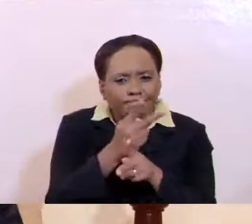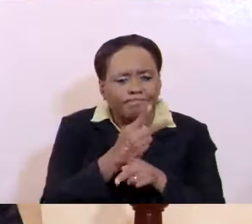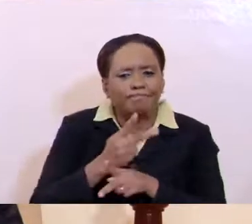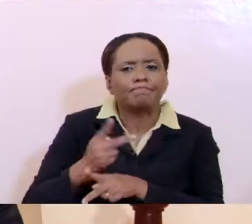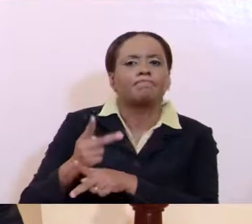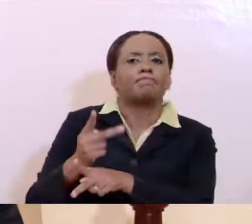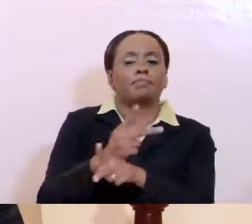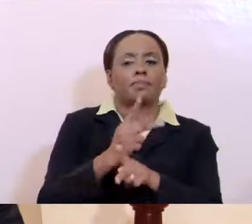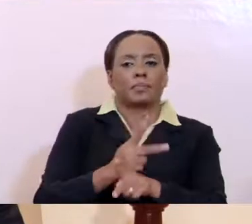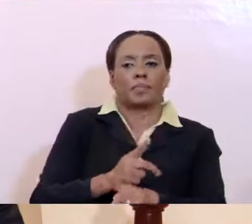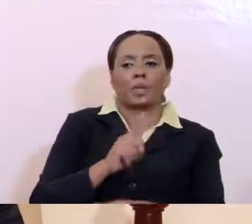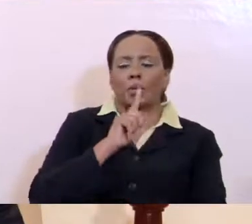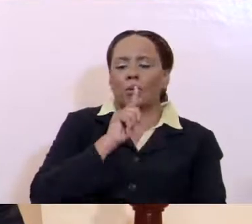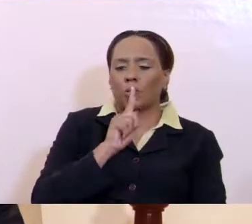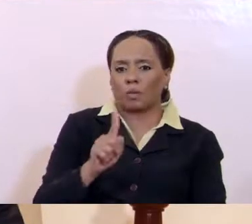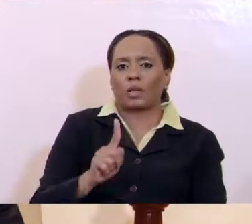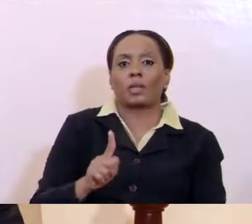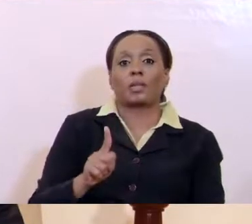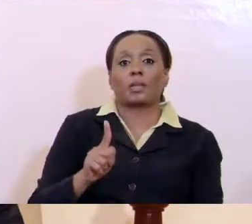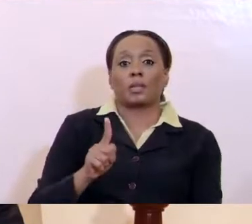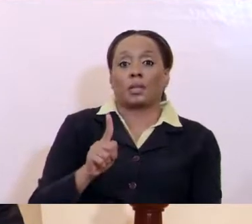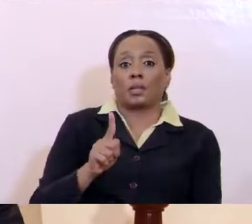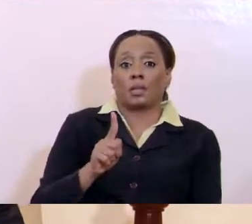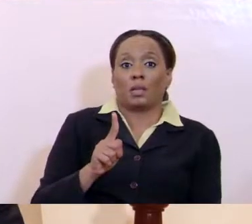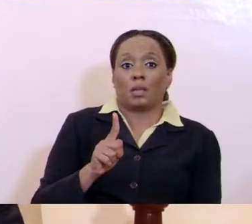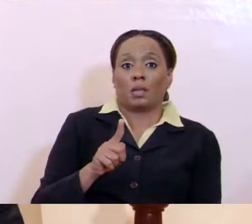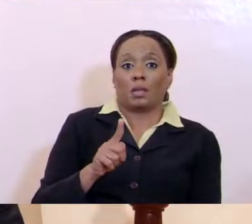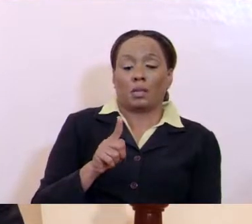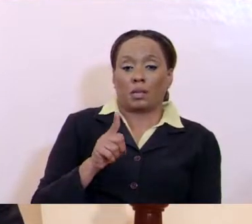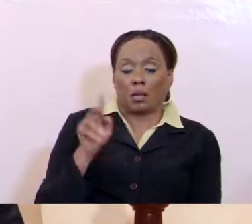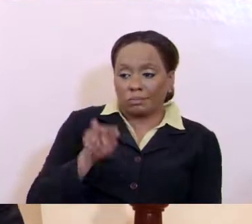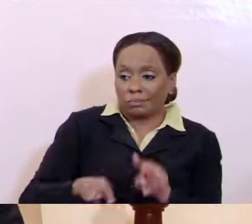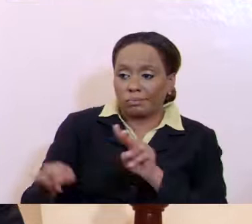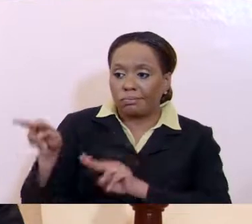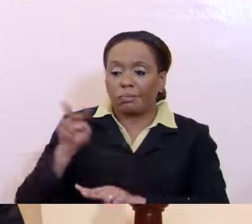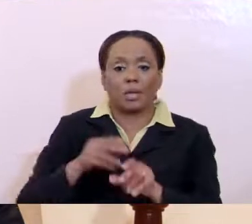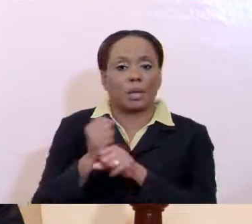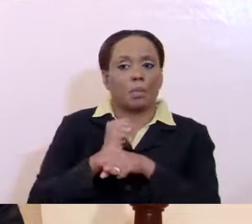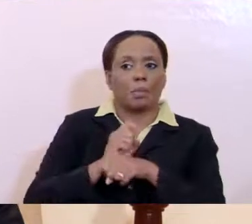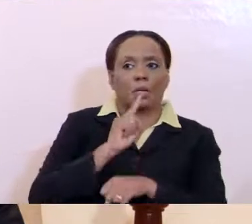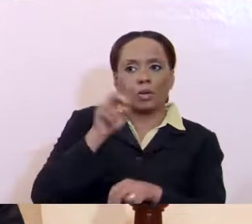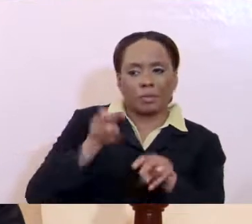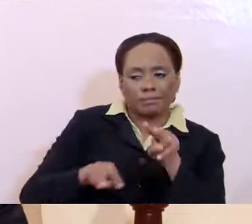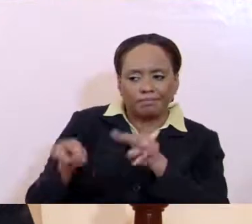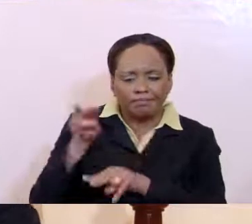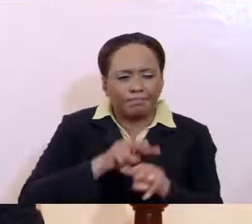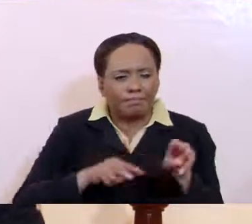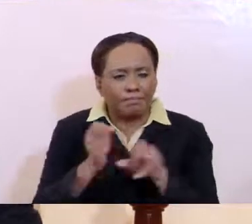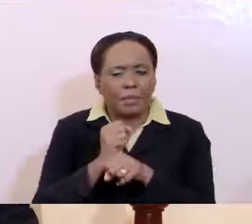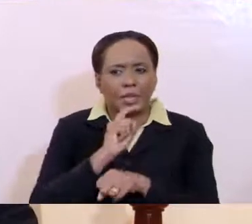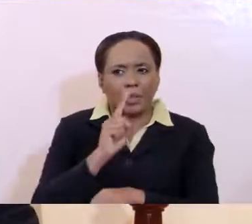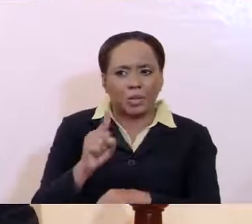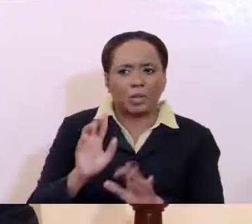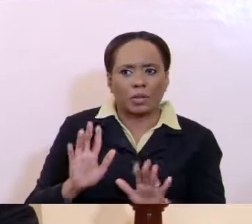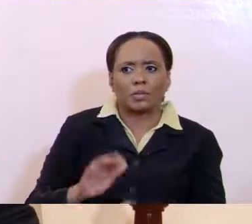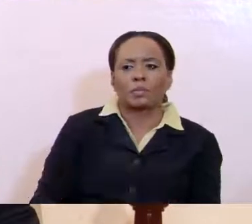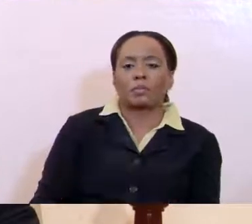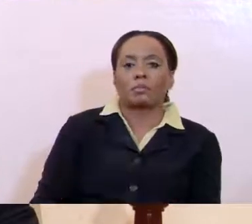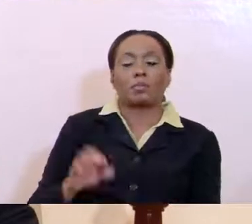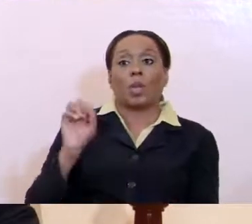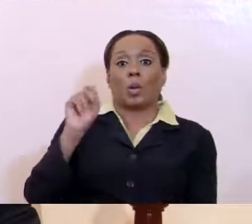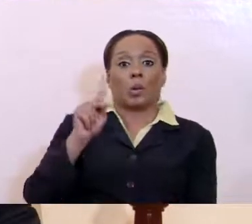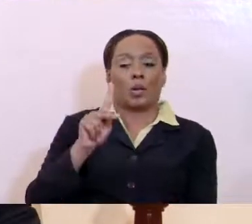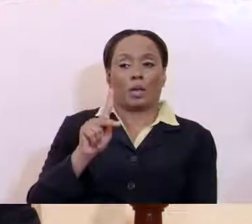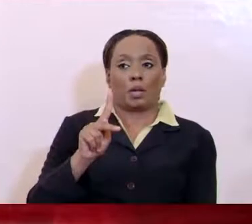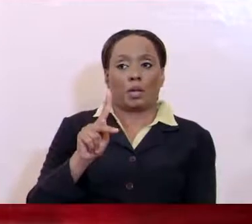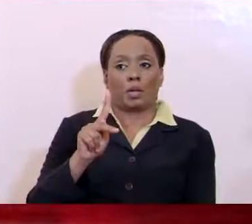we will also be very responsive to the indices that we are paying close attention to. If I may follow up on that,